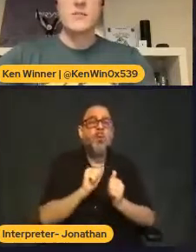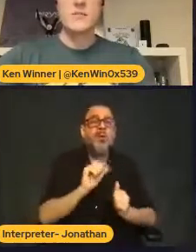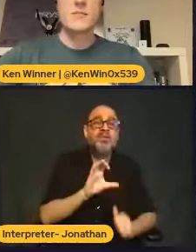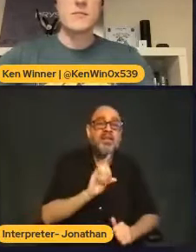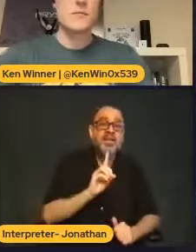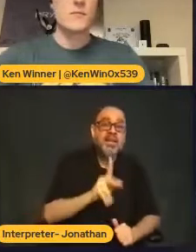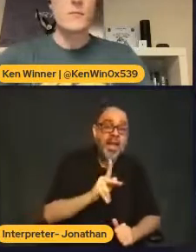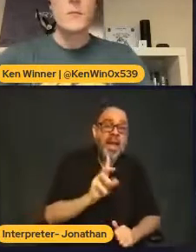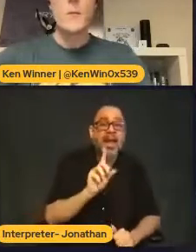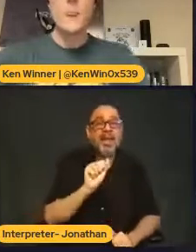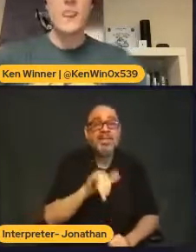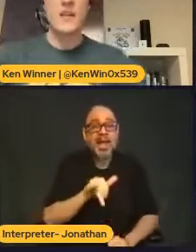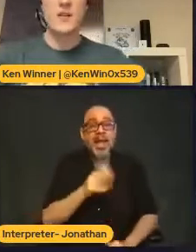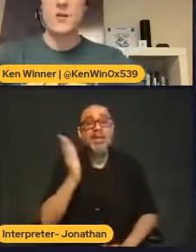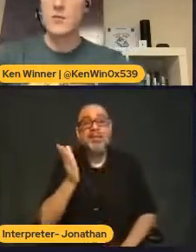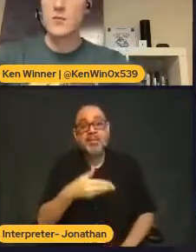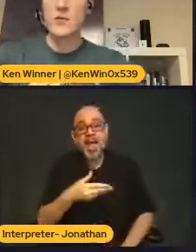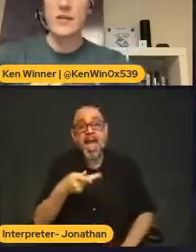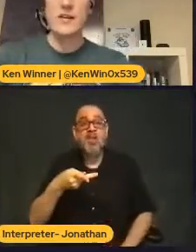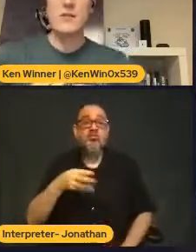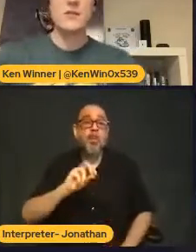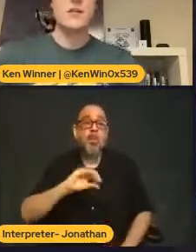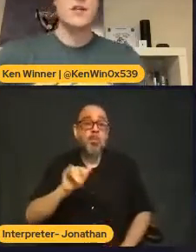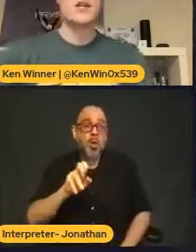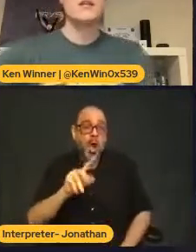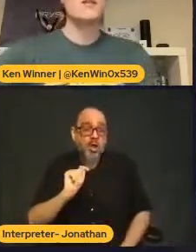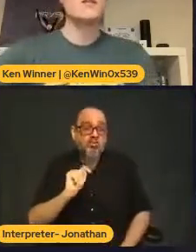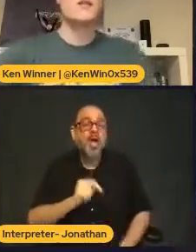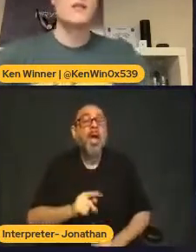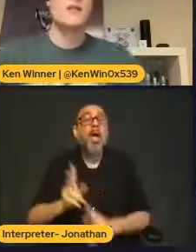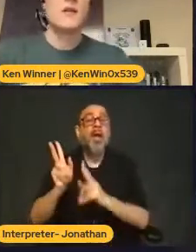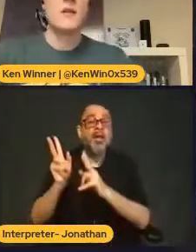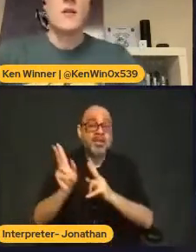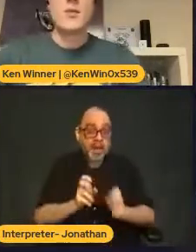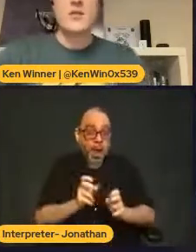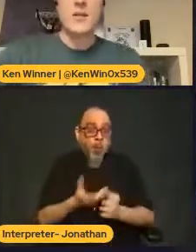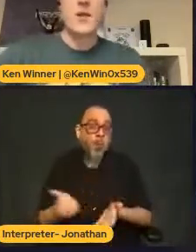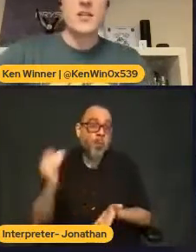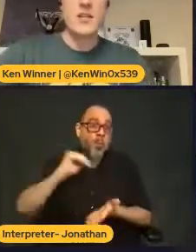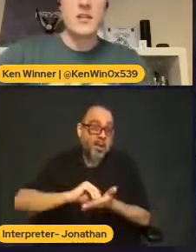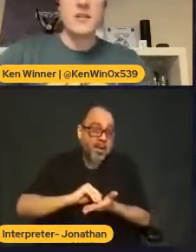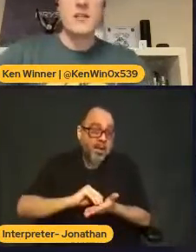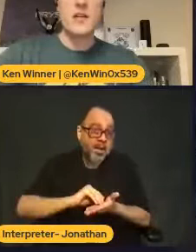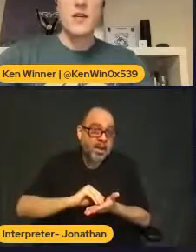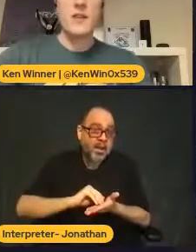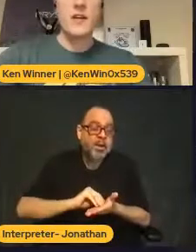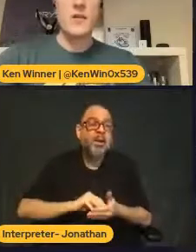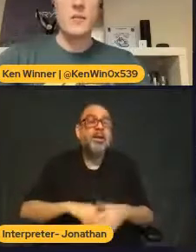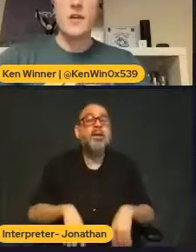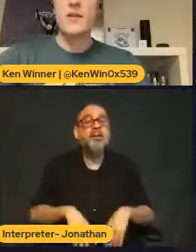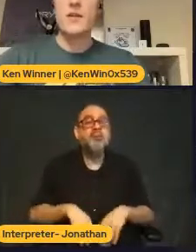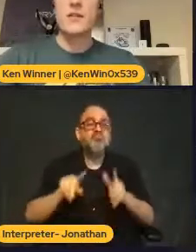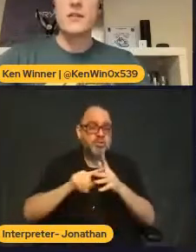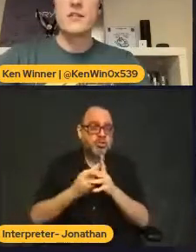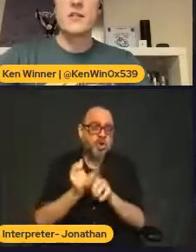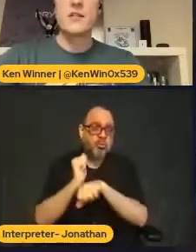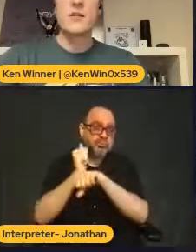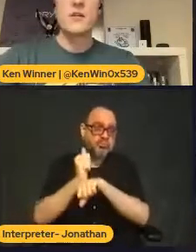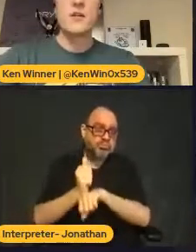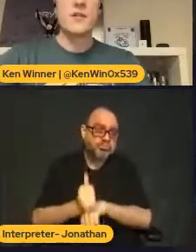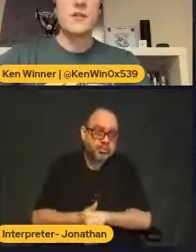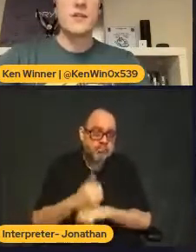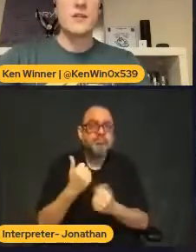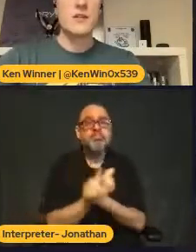Day-project. So re-downloads and pulls that project, starts setting everything up. Here you can